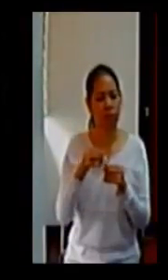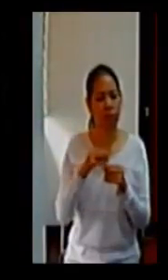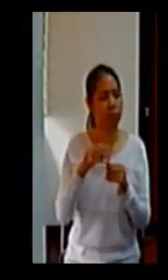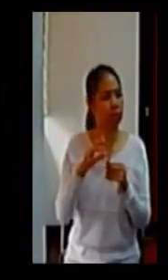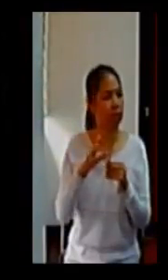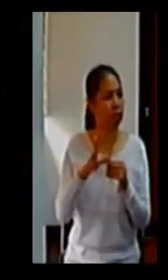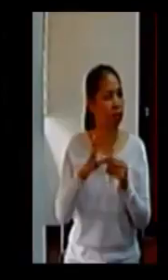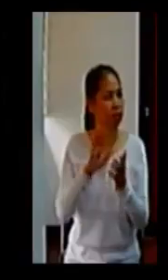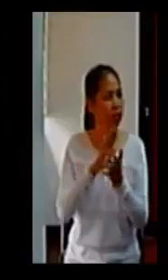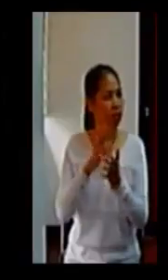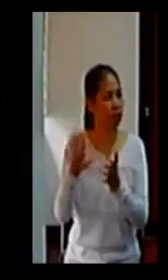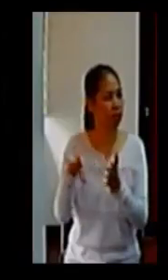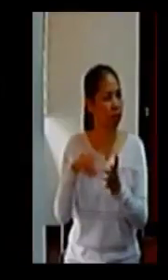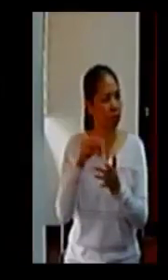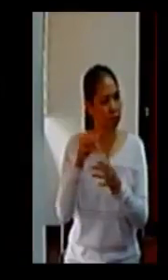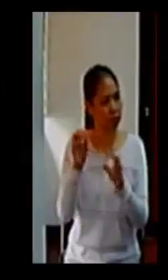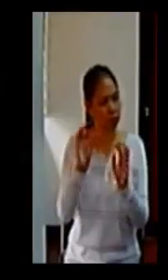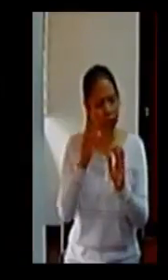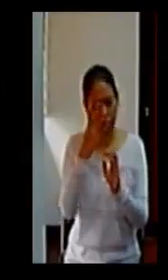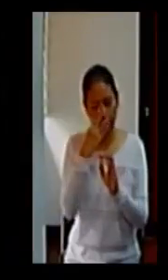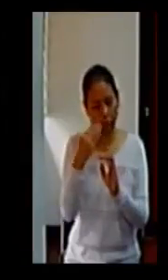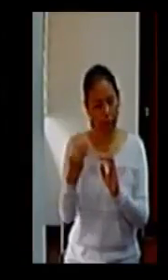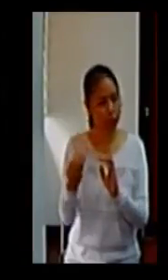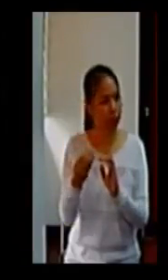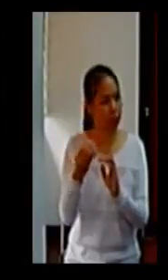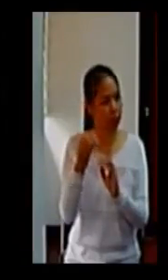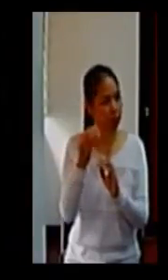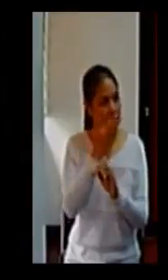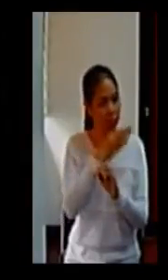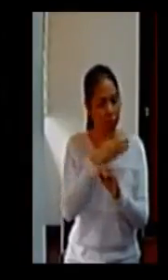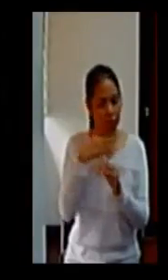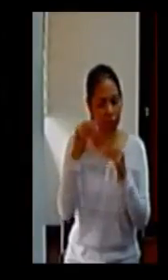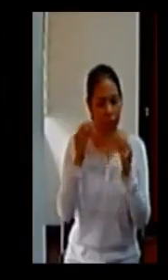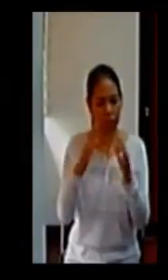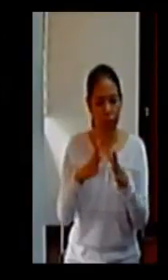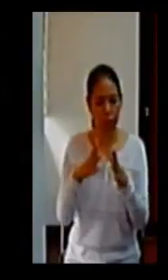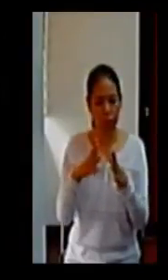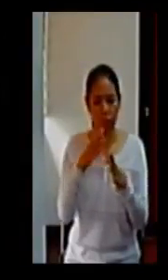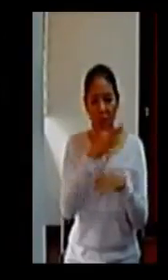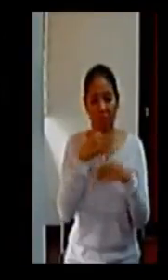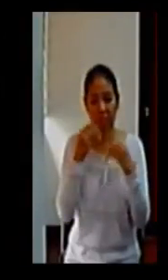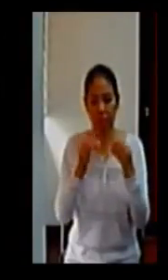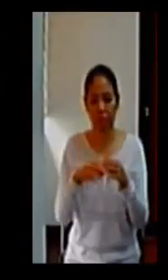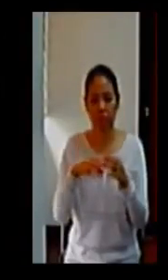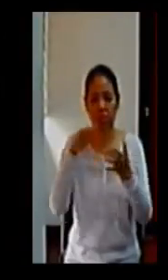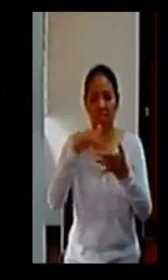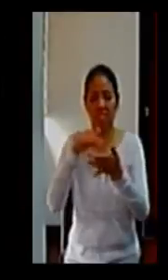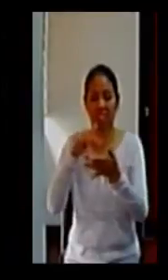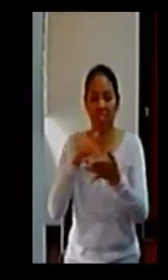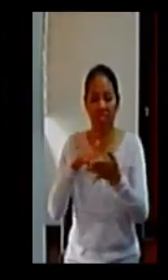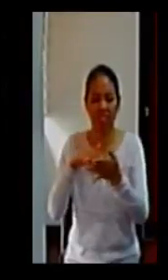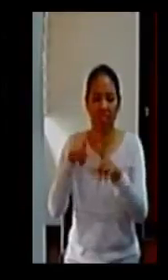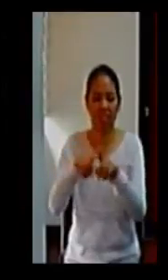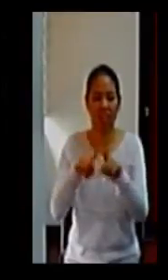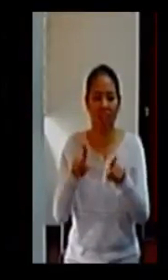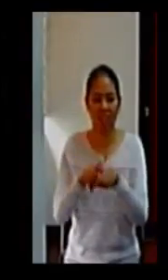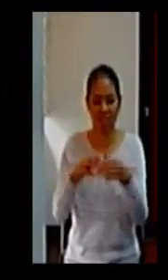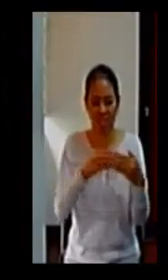farmers namin, kasi yung farmers na namin is nag-aral na lang na mag-tour guiding. Eh, nag-guide na lang ng